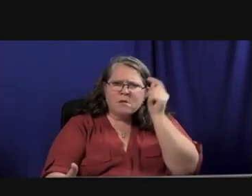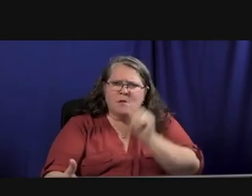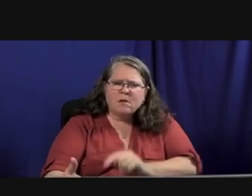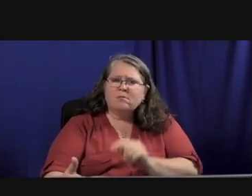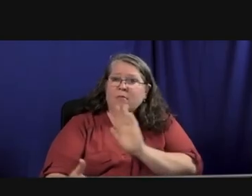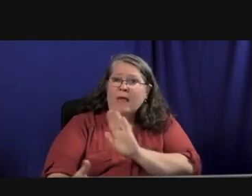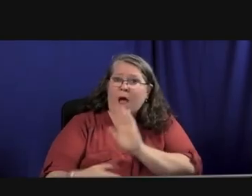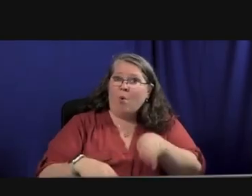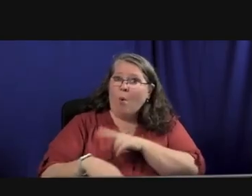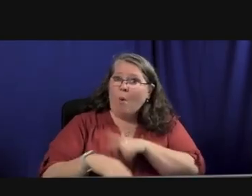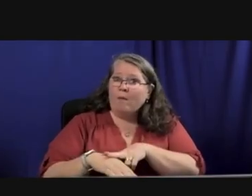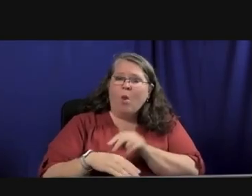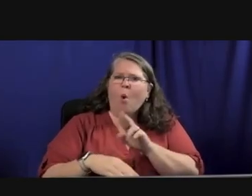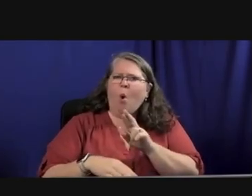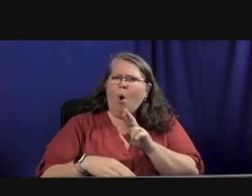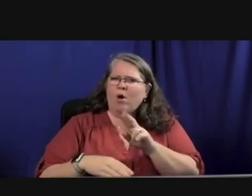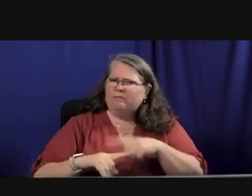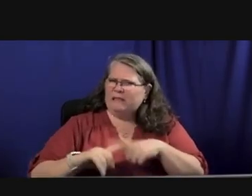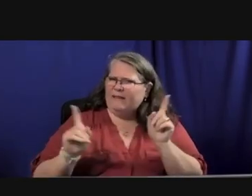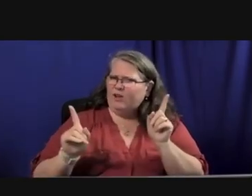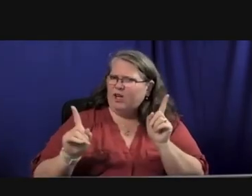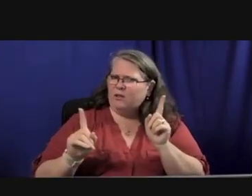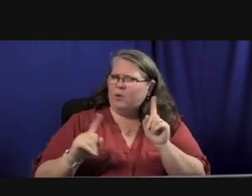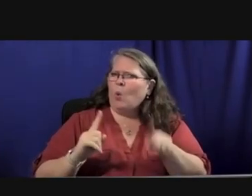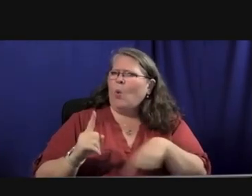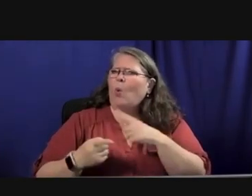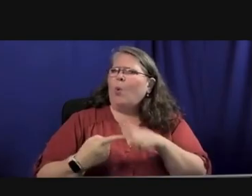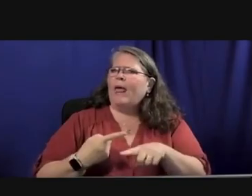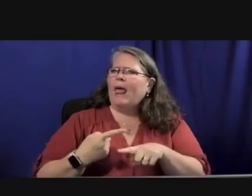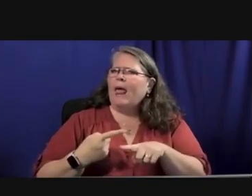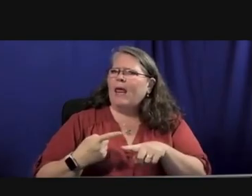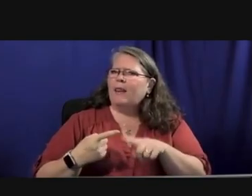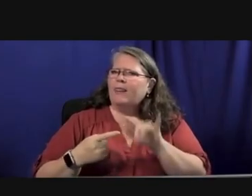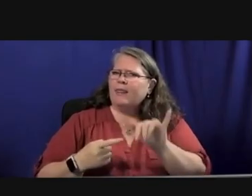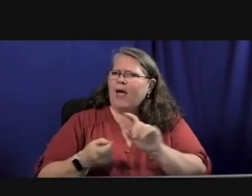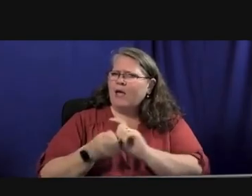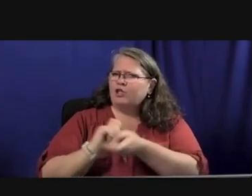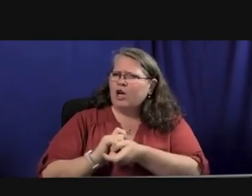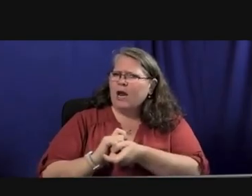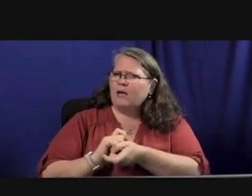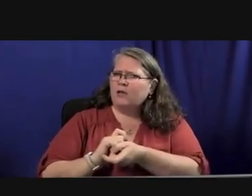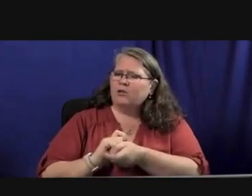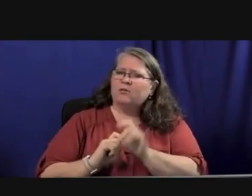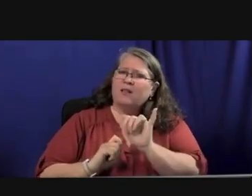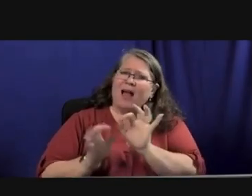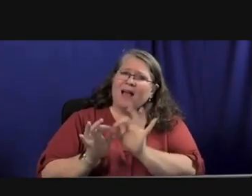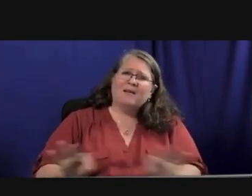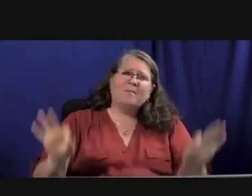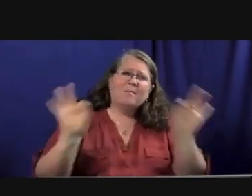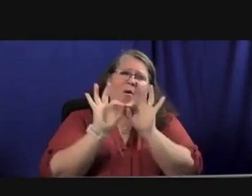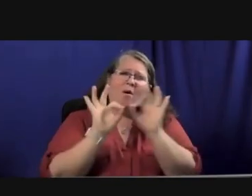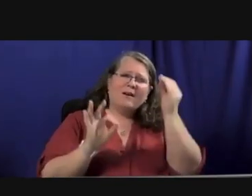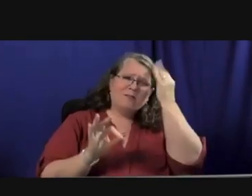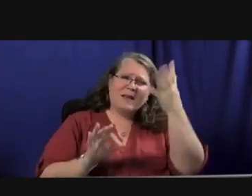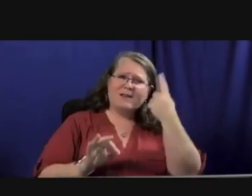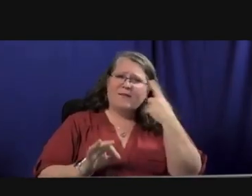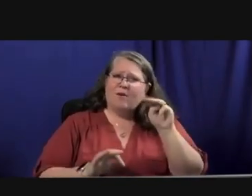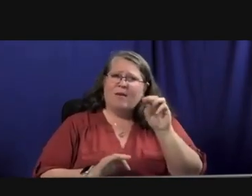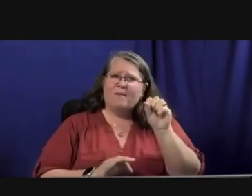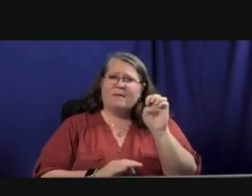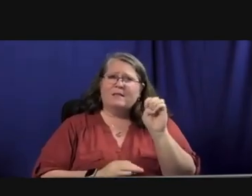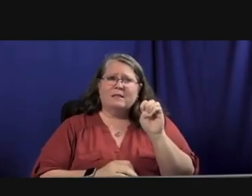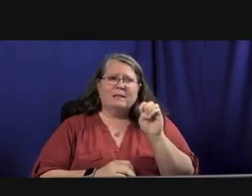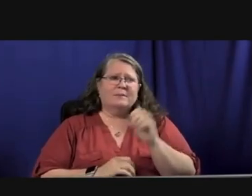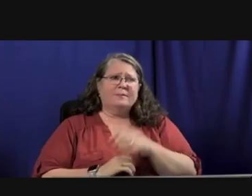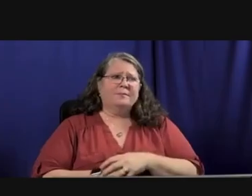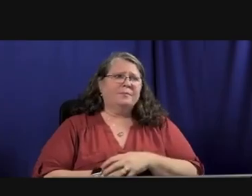if you're asking them questions and it's taking them a while, is this different? Or maybe if they just take a while in general and it takes